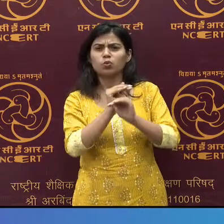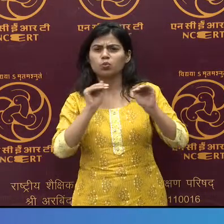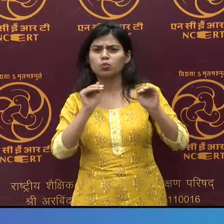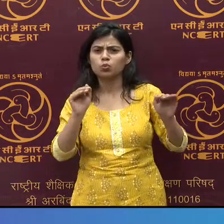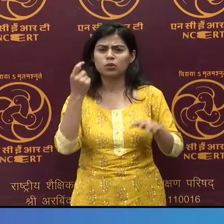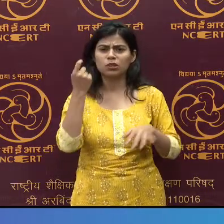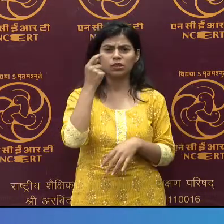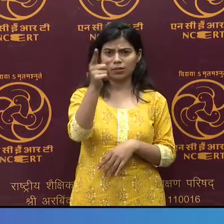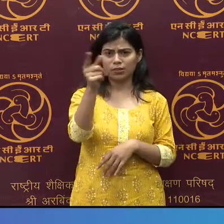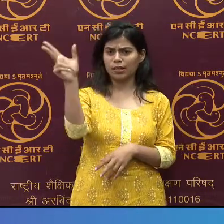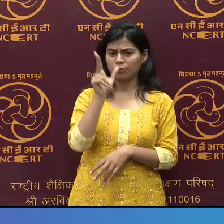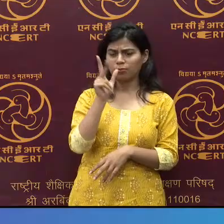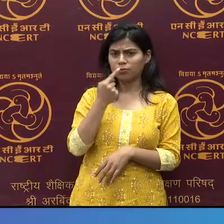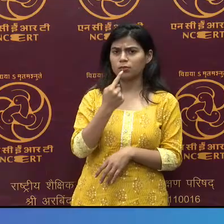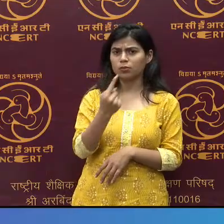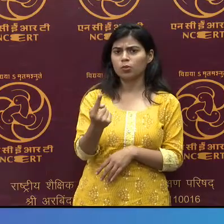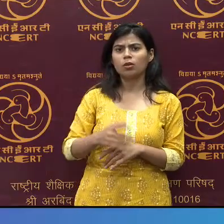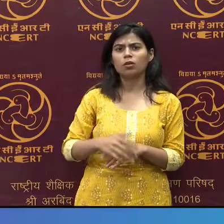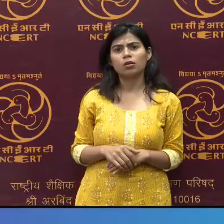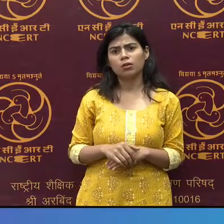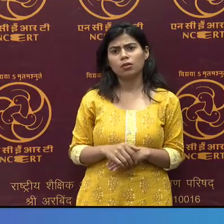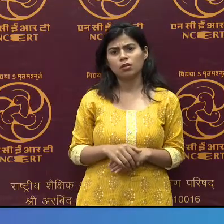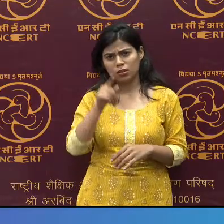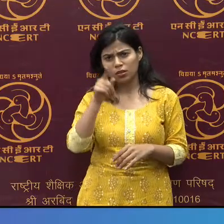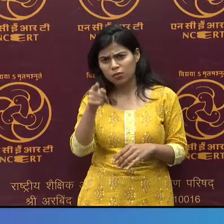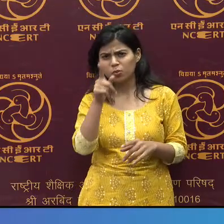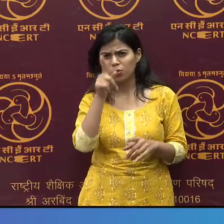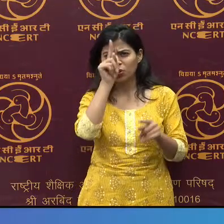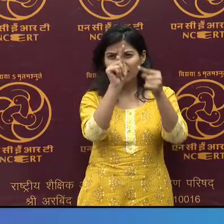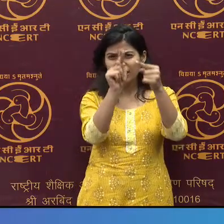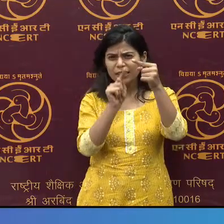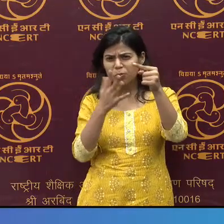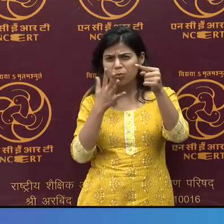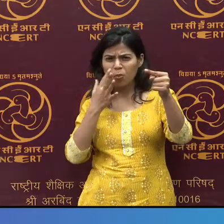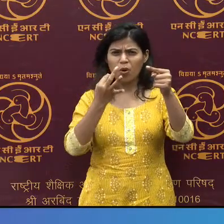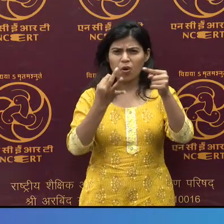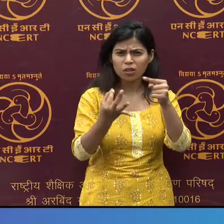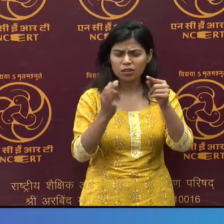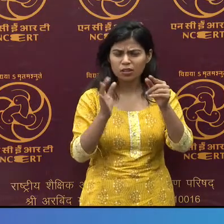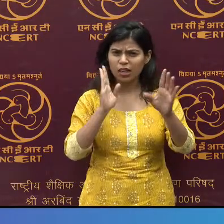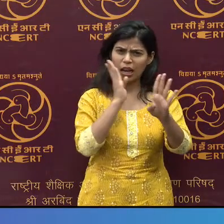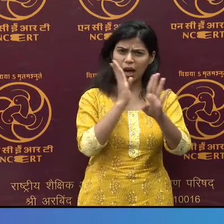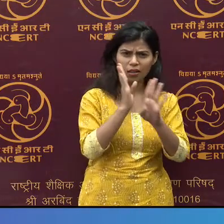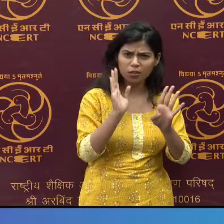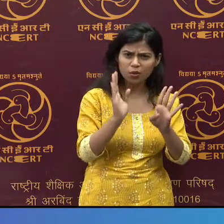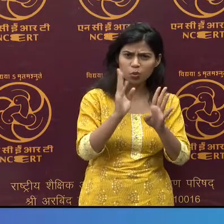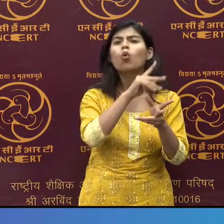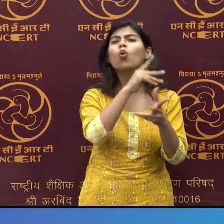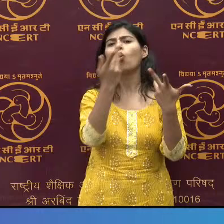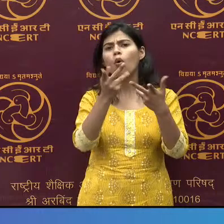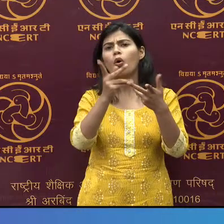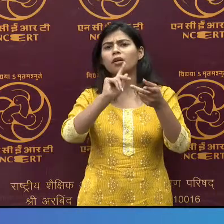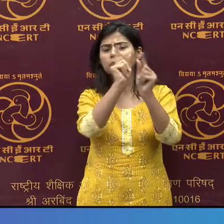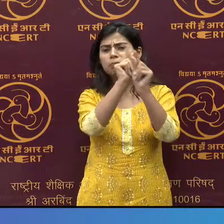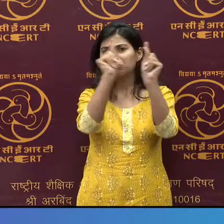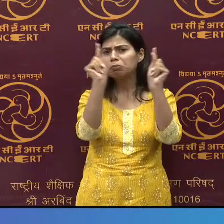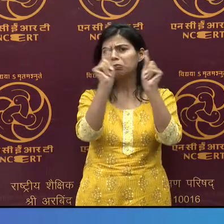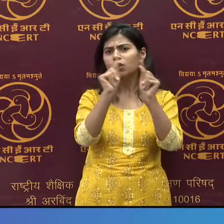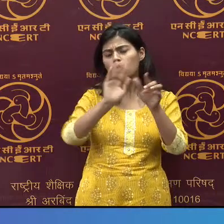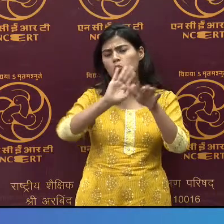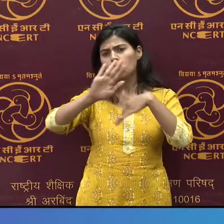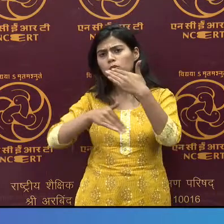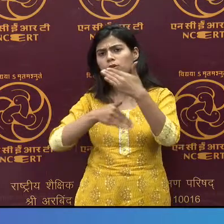just said, do they come to the point immediately mostly, or do they keep beating around the bush? Are there